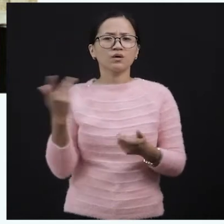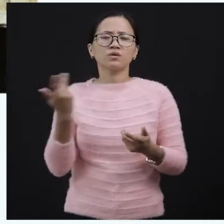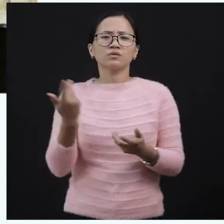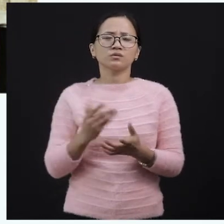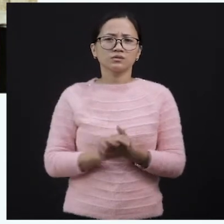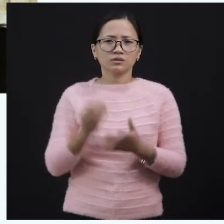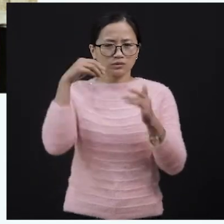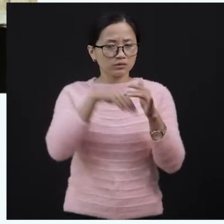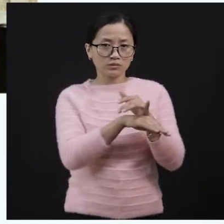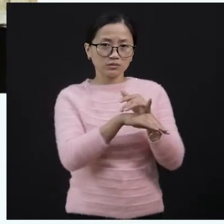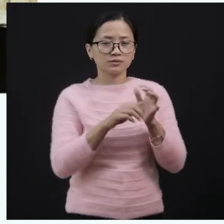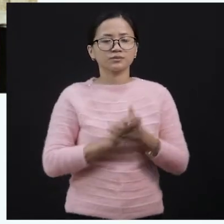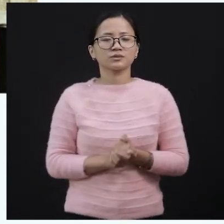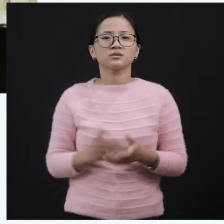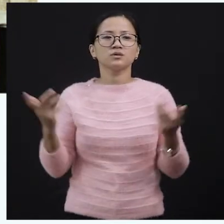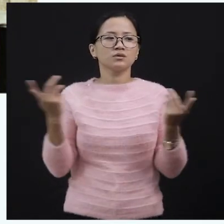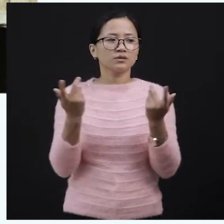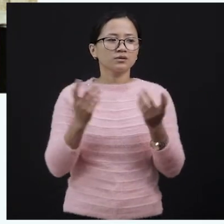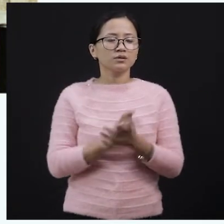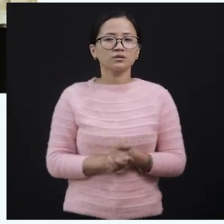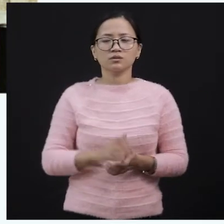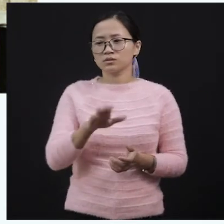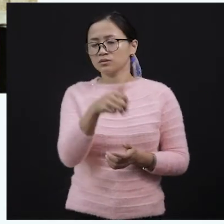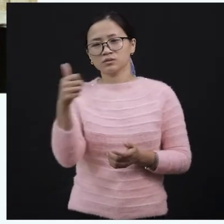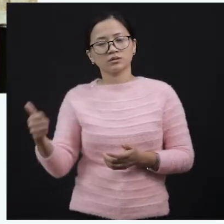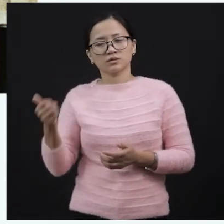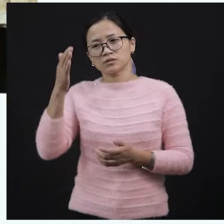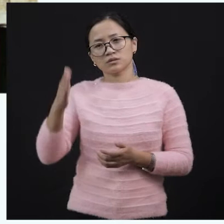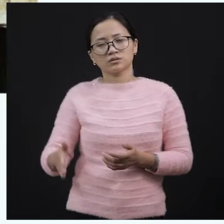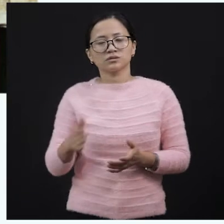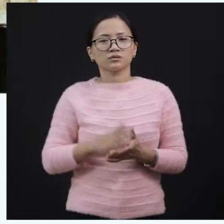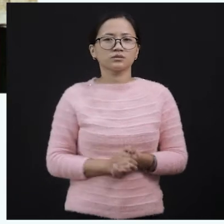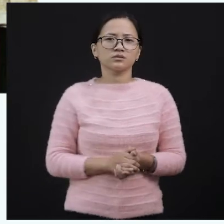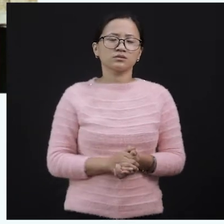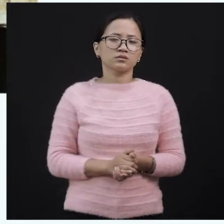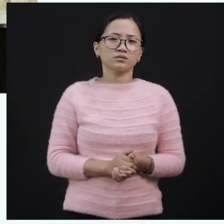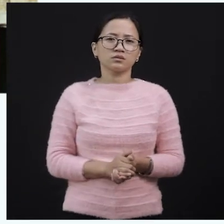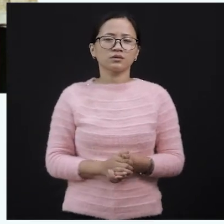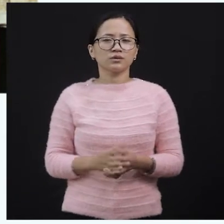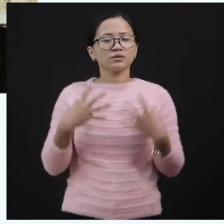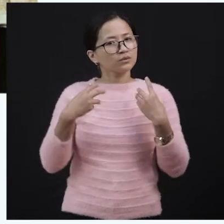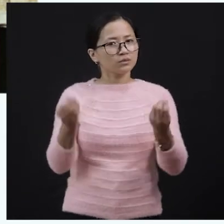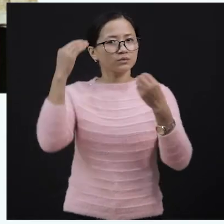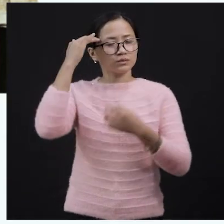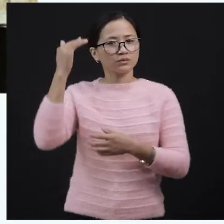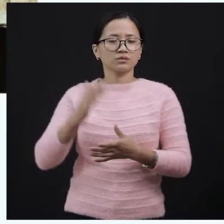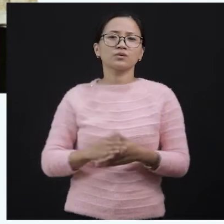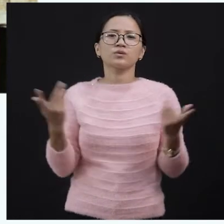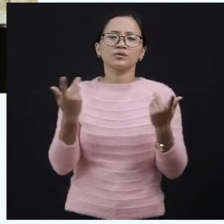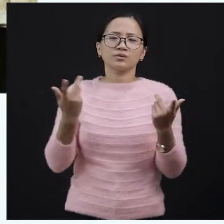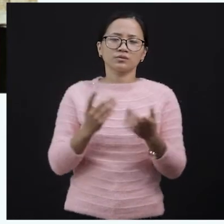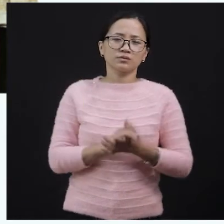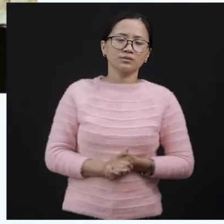is inside? What is there on the other side? I'm curious, and I'm sure you want to know what